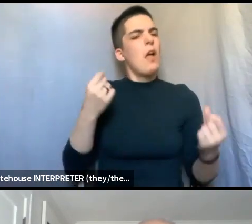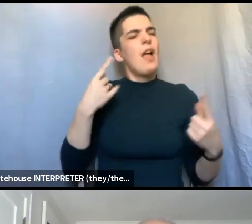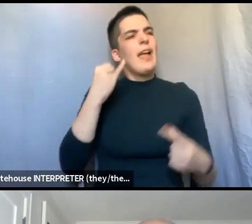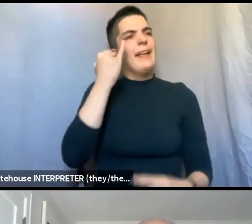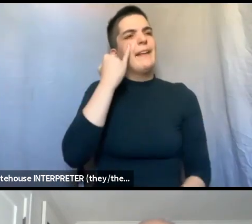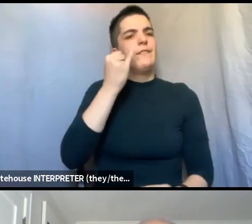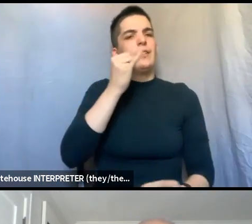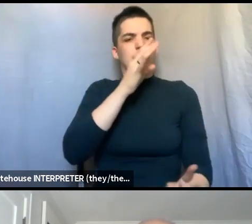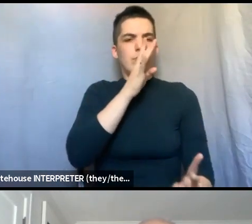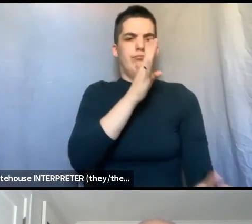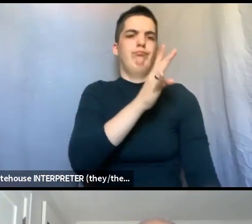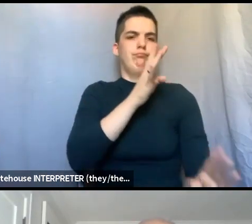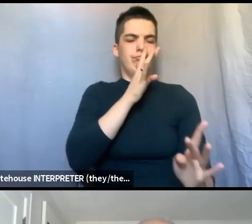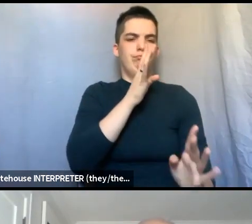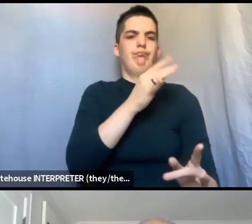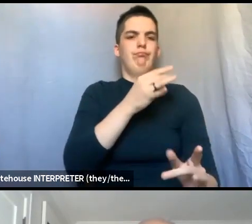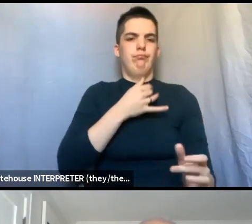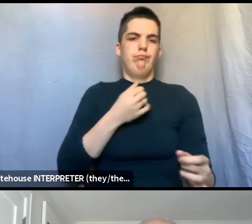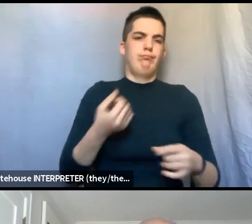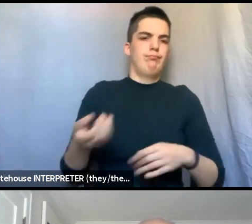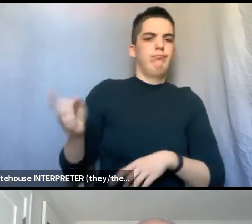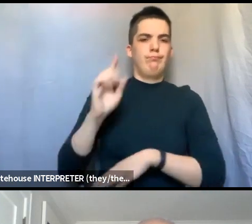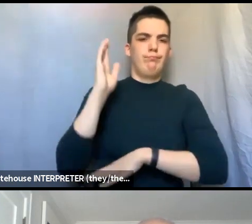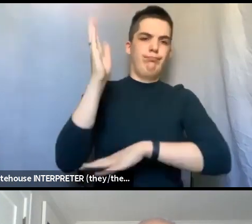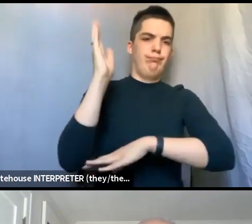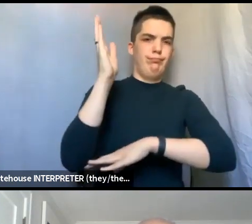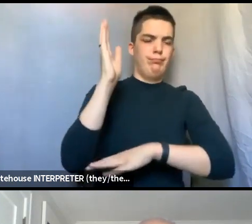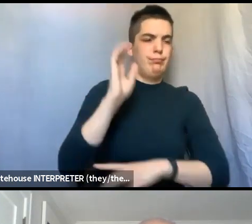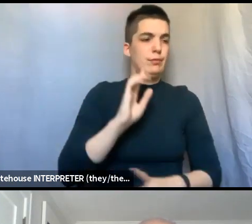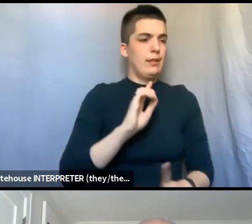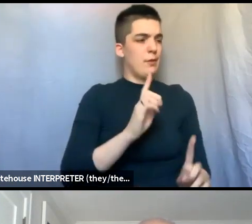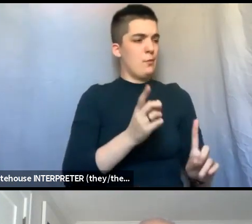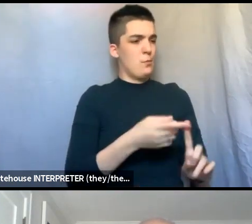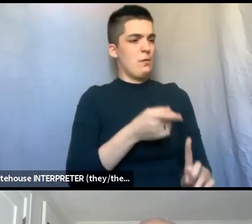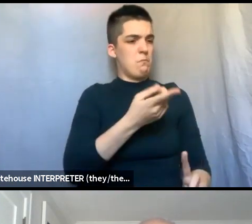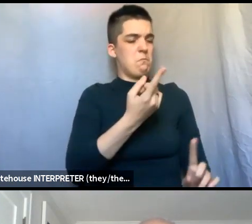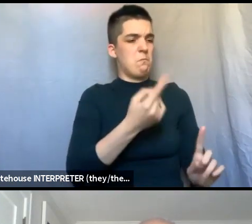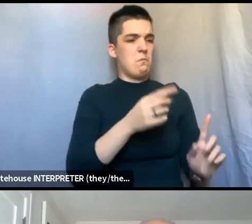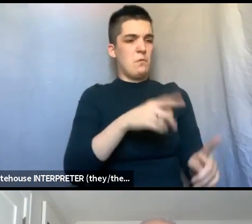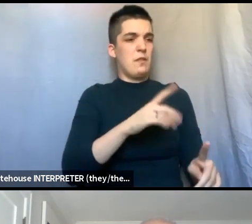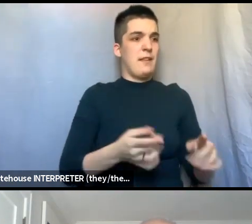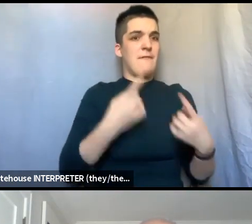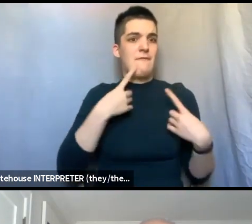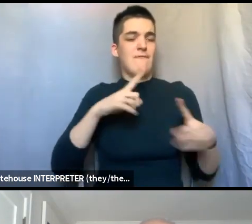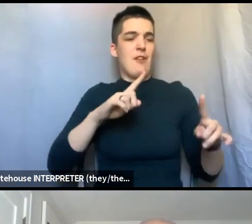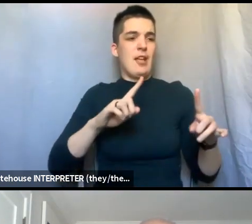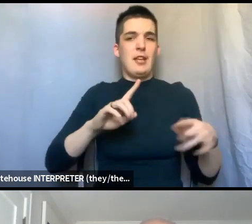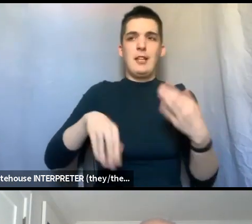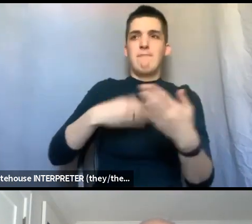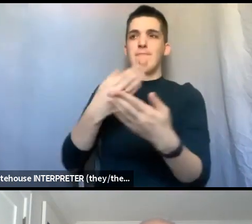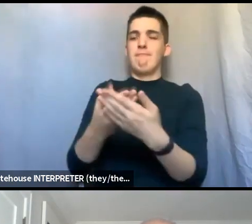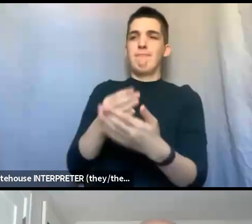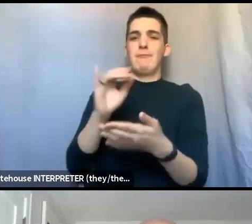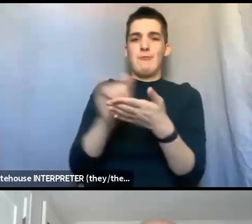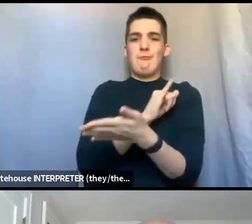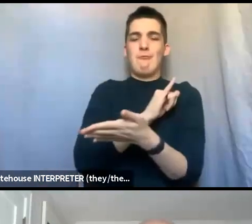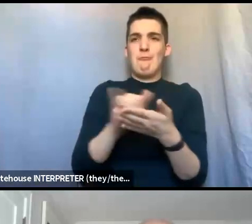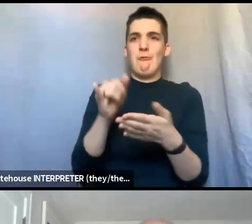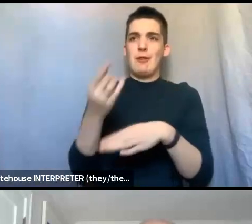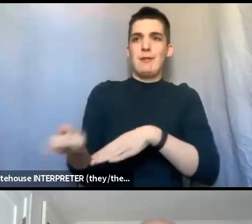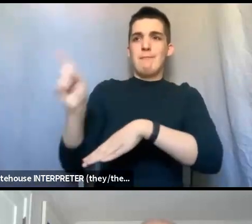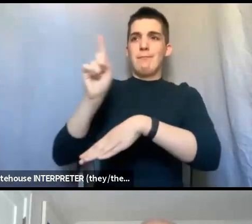know, as they say, when Ilya Kazan finally, they made it to New York and he got up on stage and called